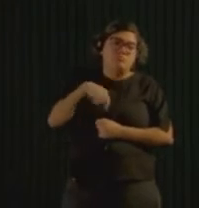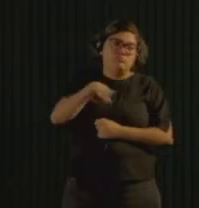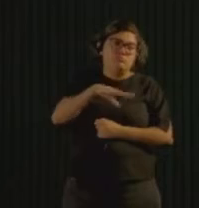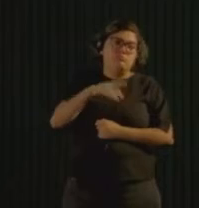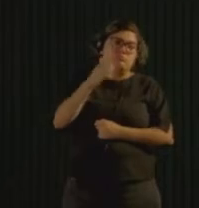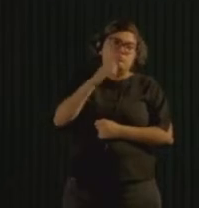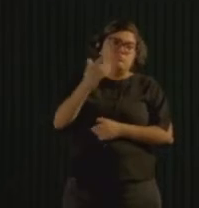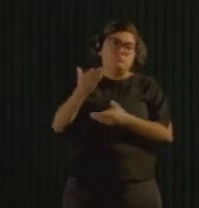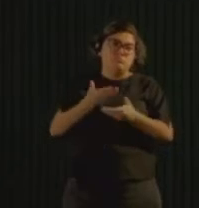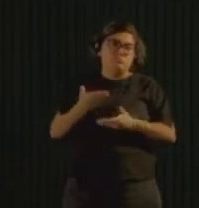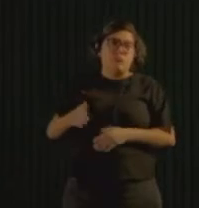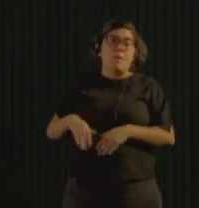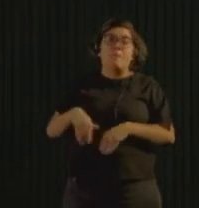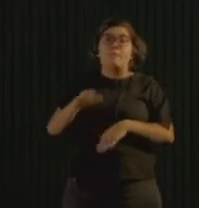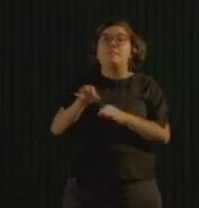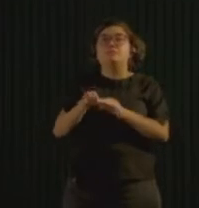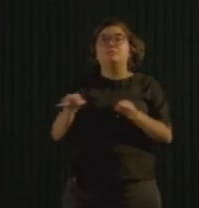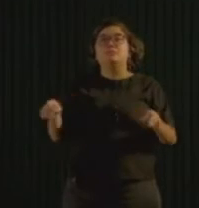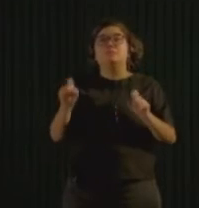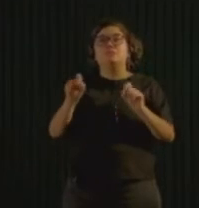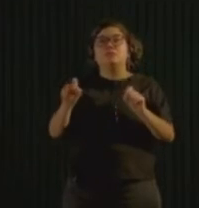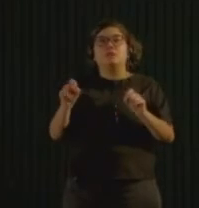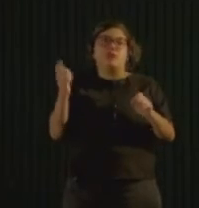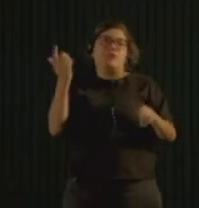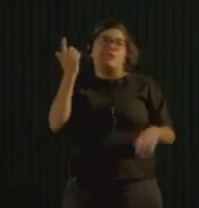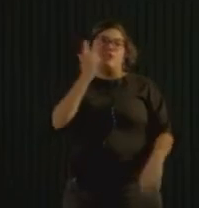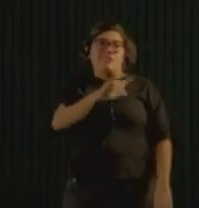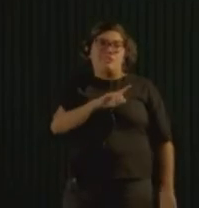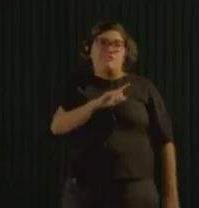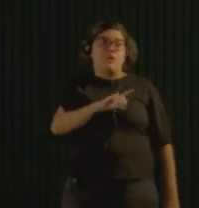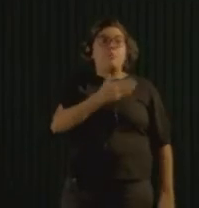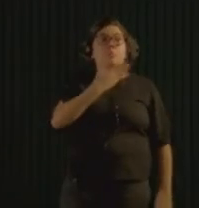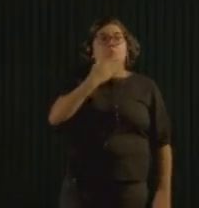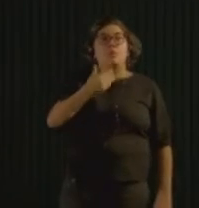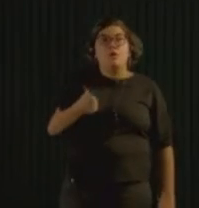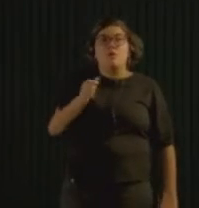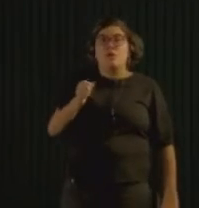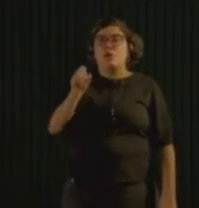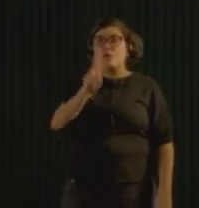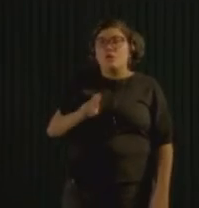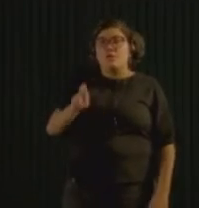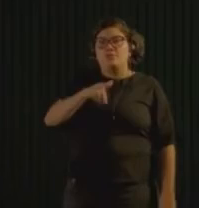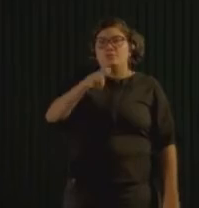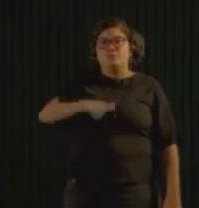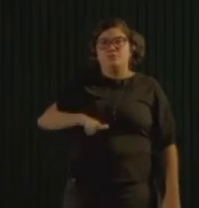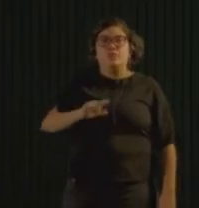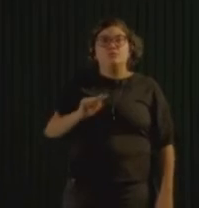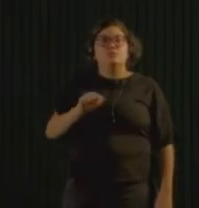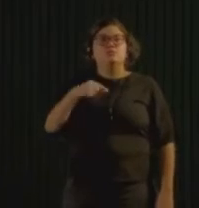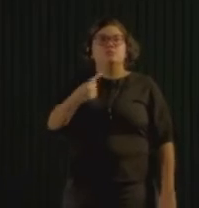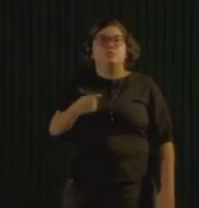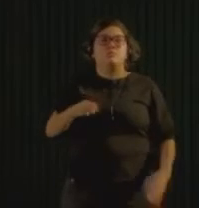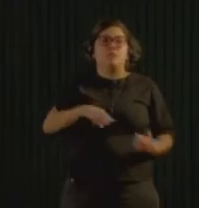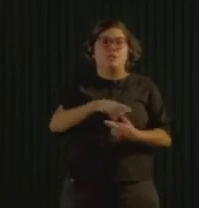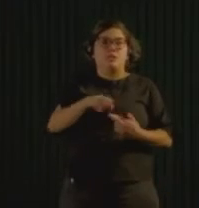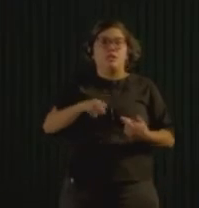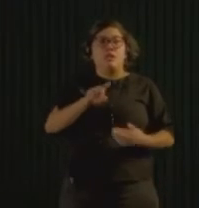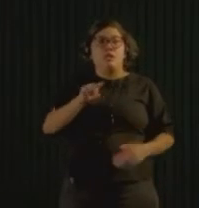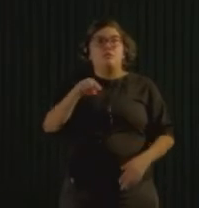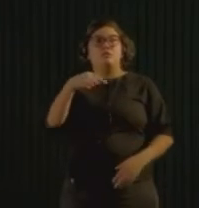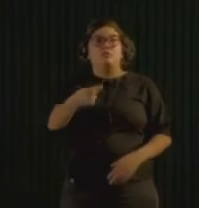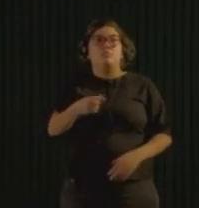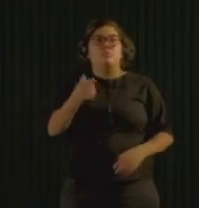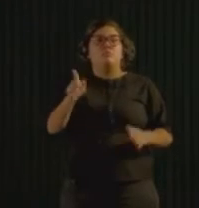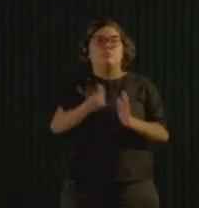where the best is reuse, then recycling, then recycled content, then biomaterials, then at